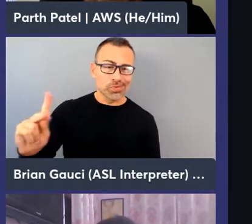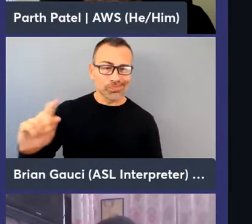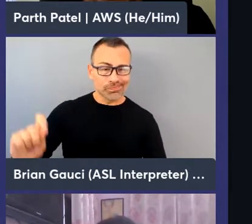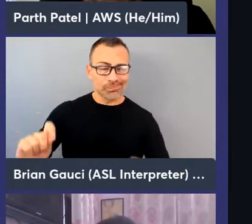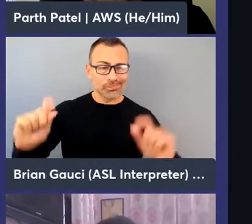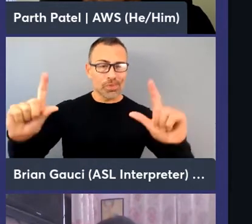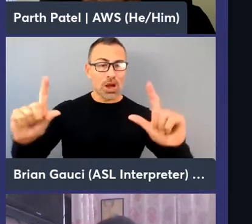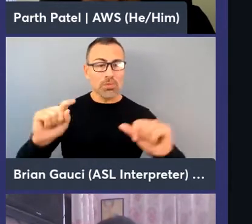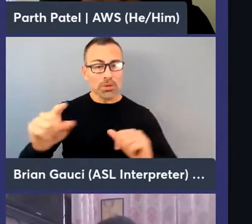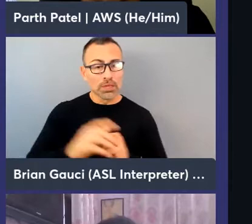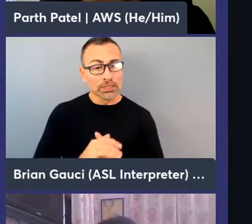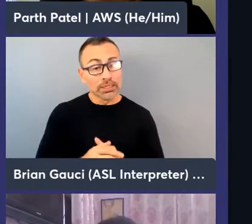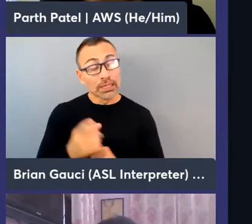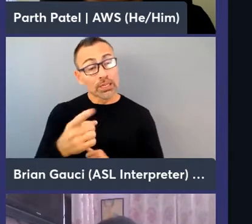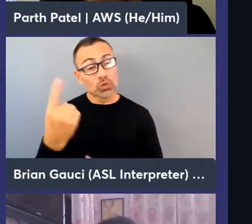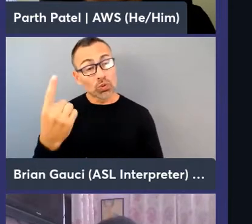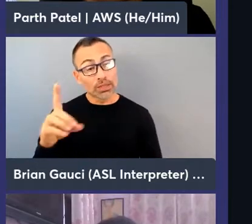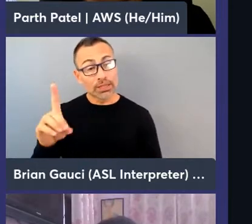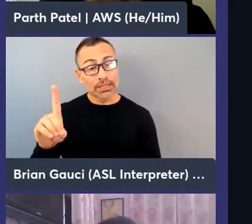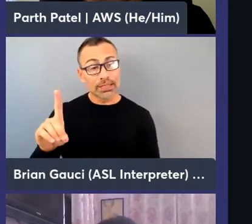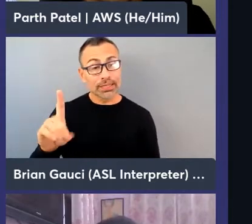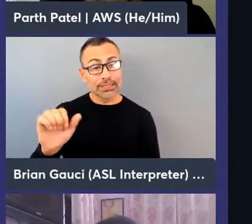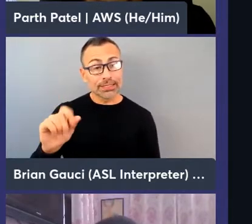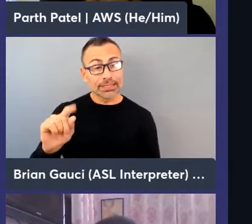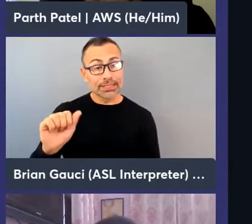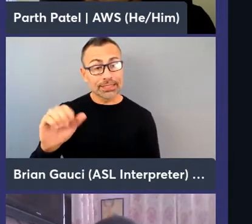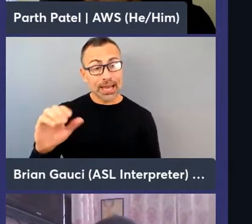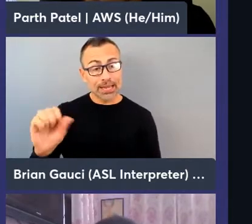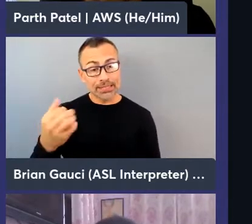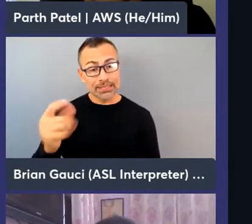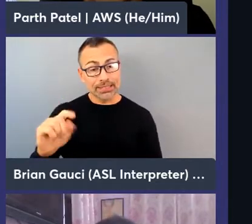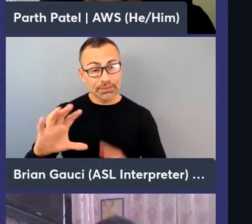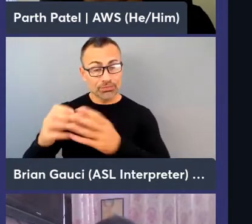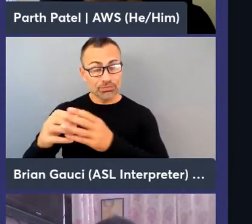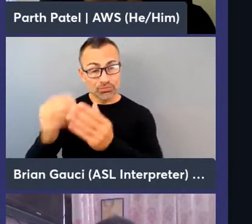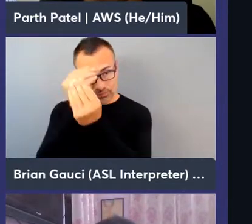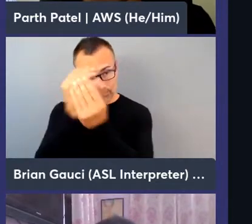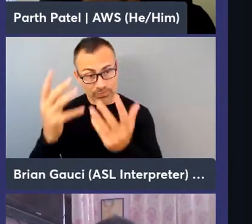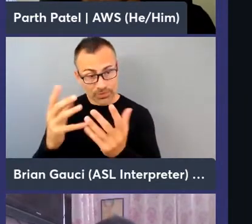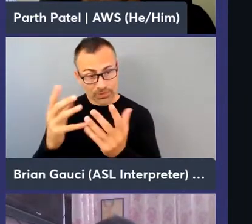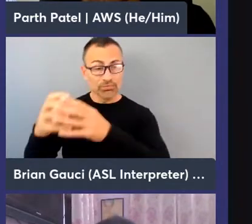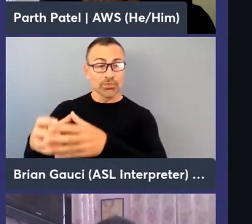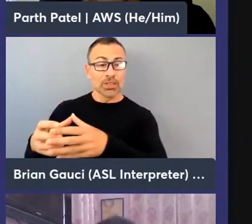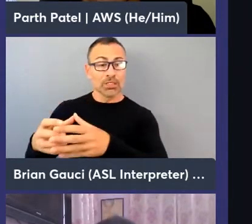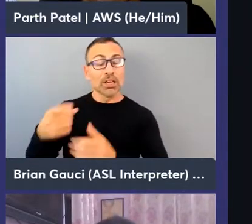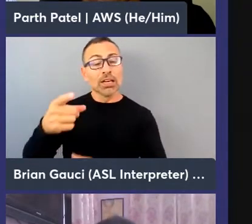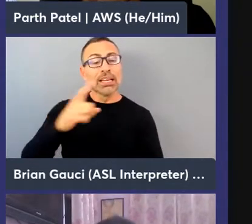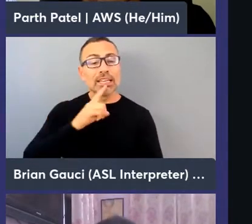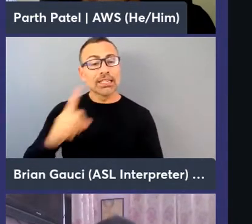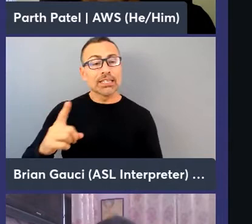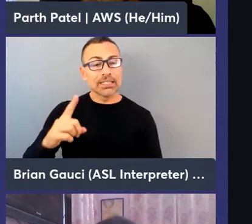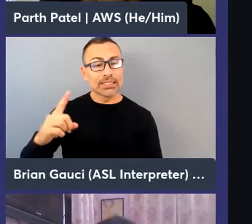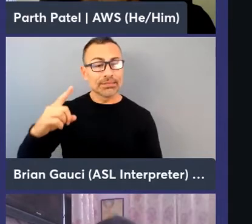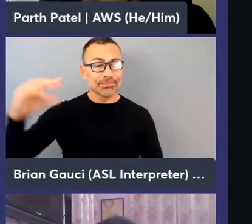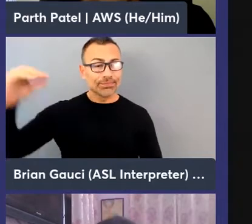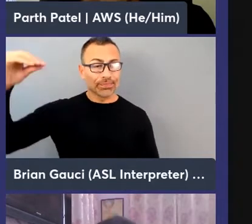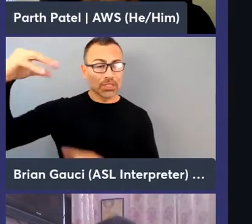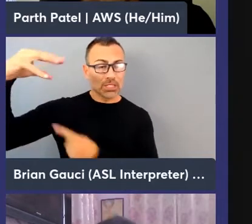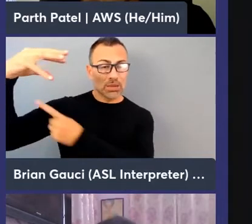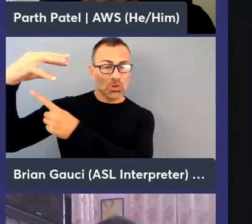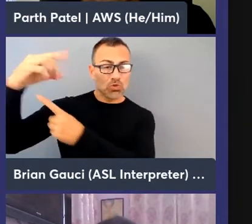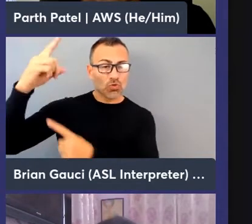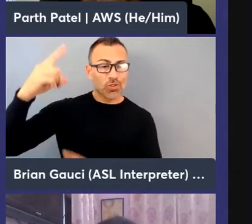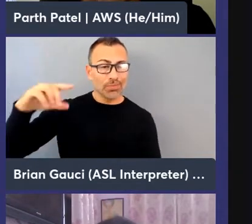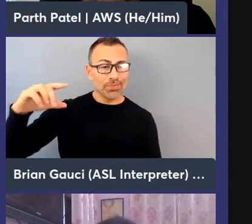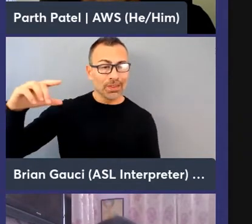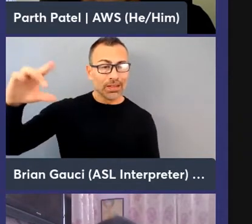set available. It's a satellite image from Sentinel-2 satellite. What I have done is I use the SageMaker